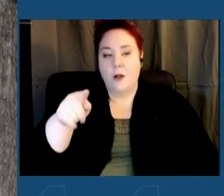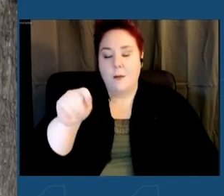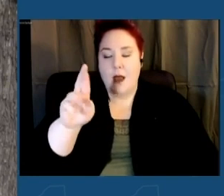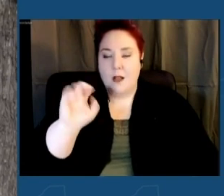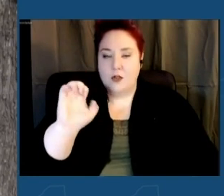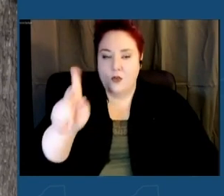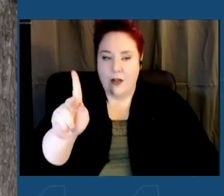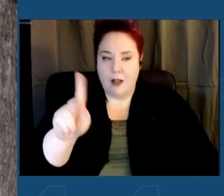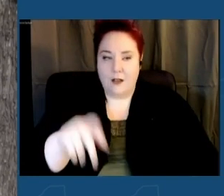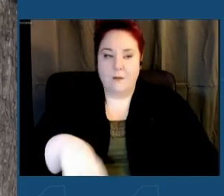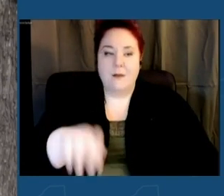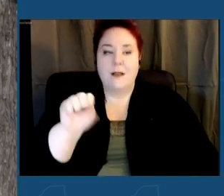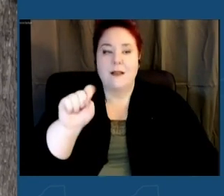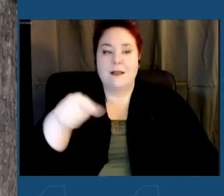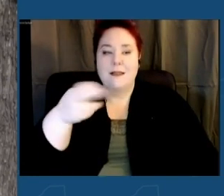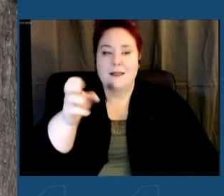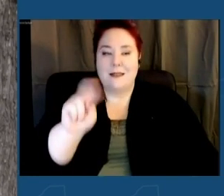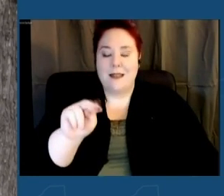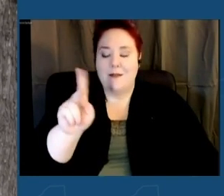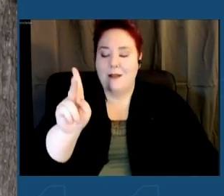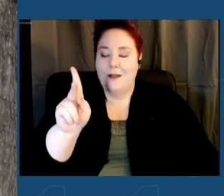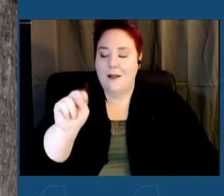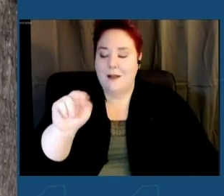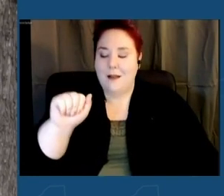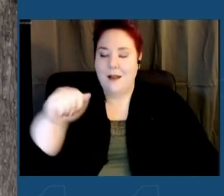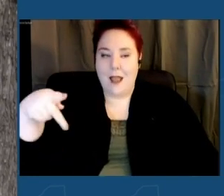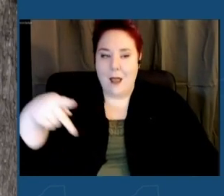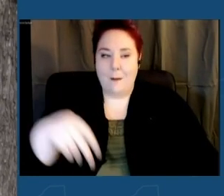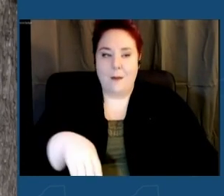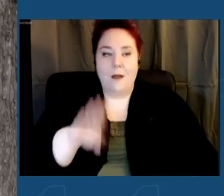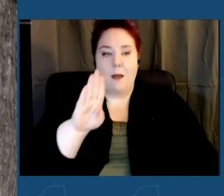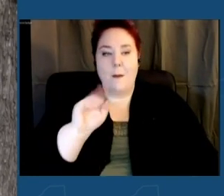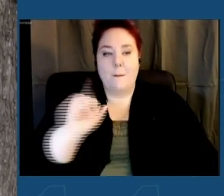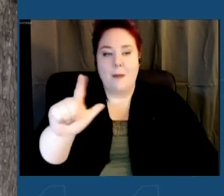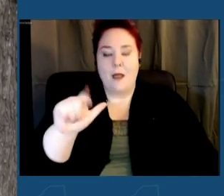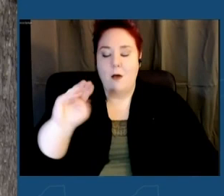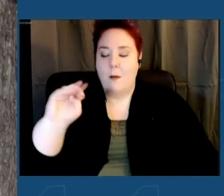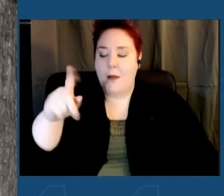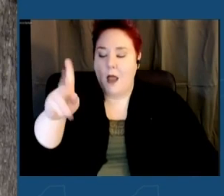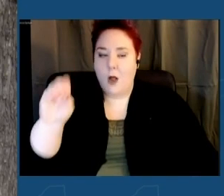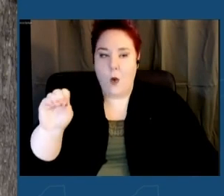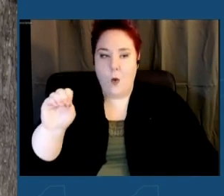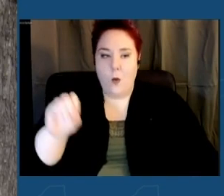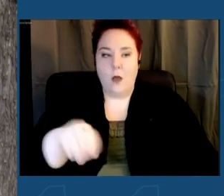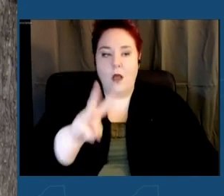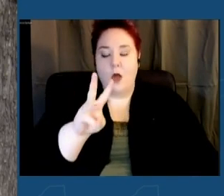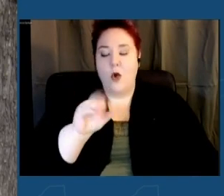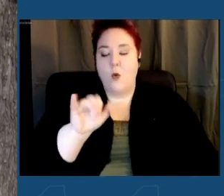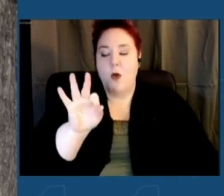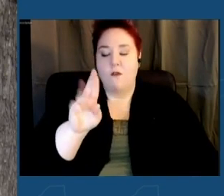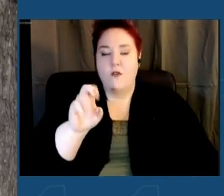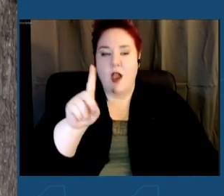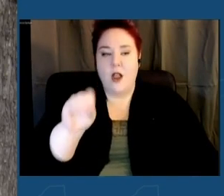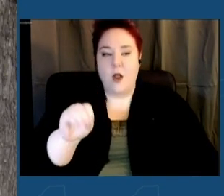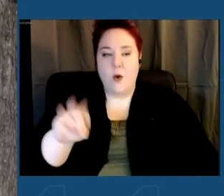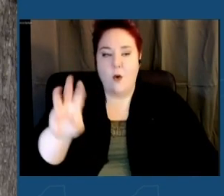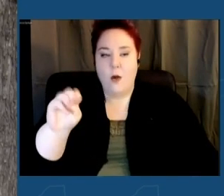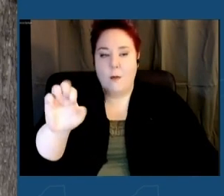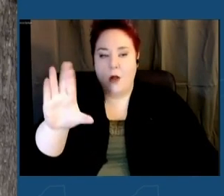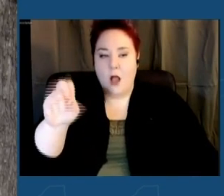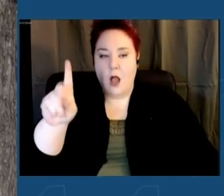Stephen Knapp, Bill Macco, Wilfredo Mercado,